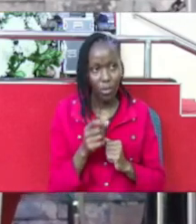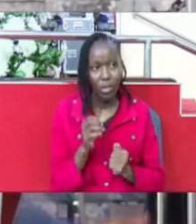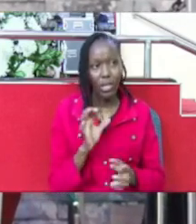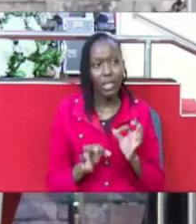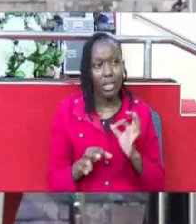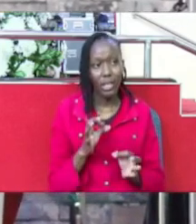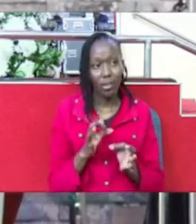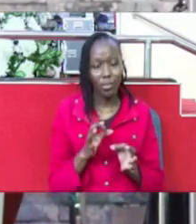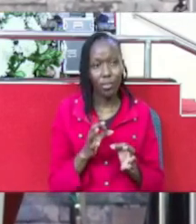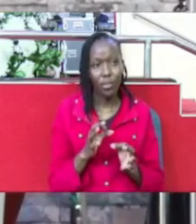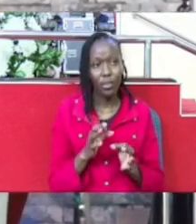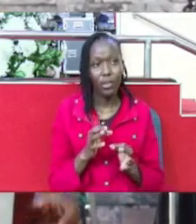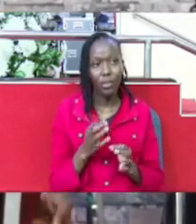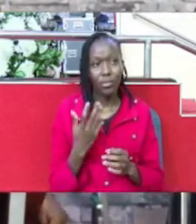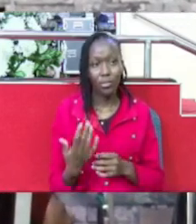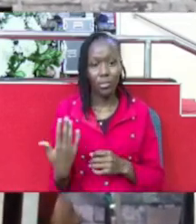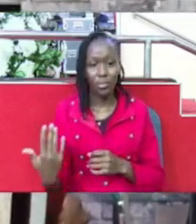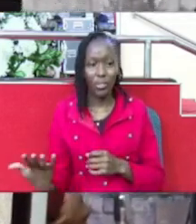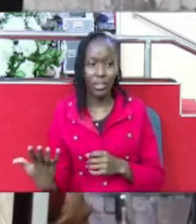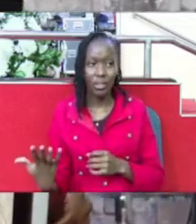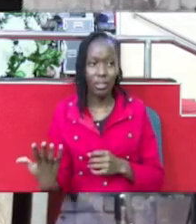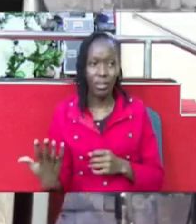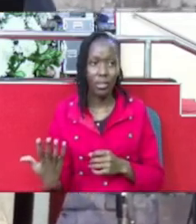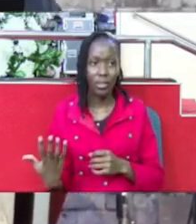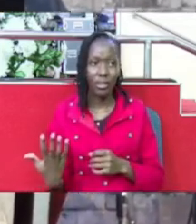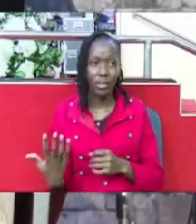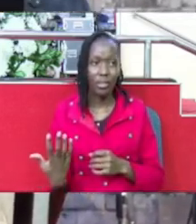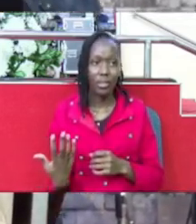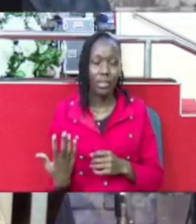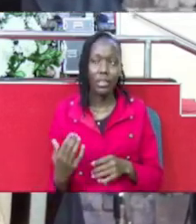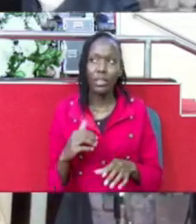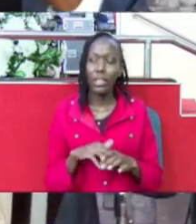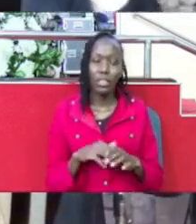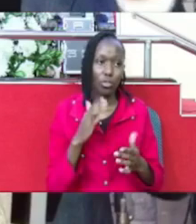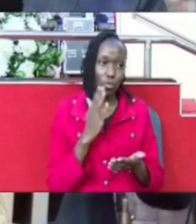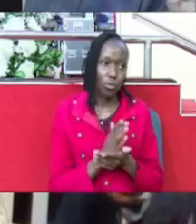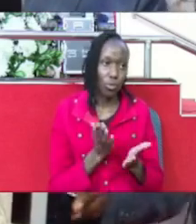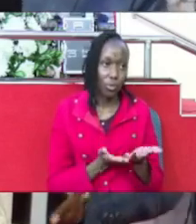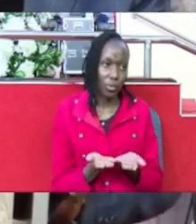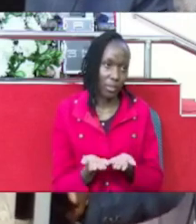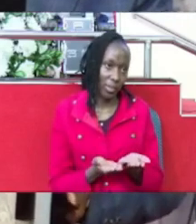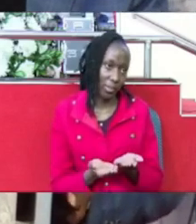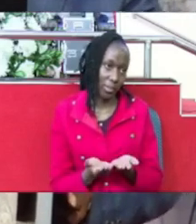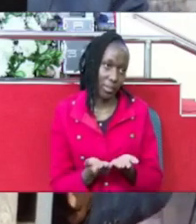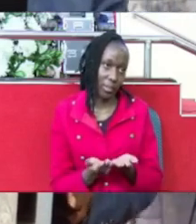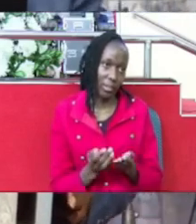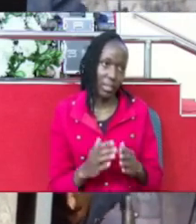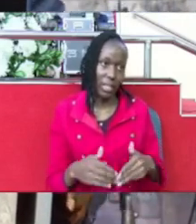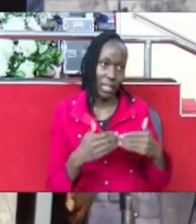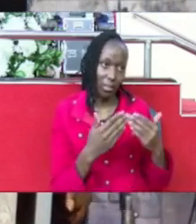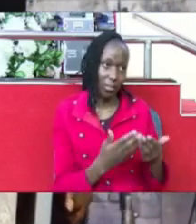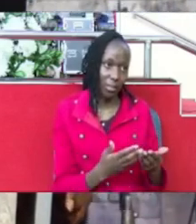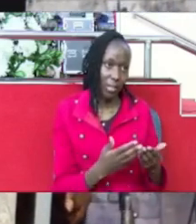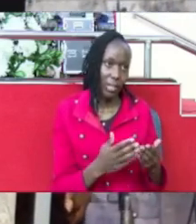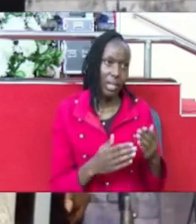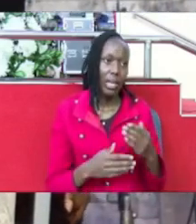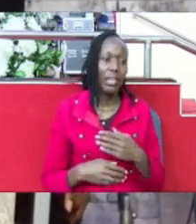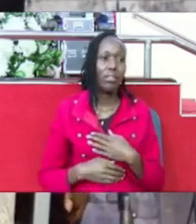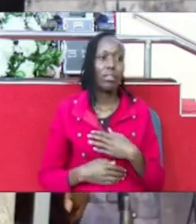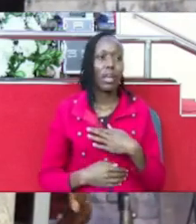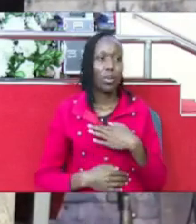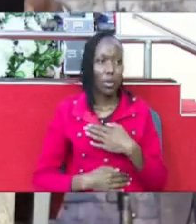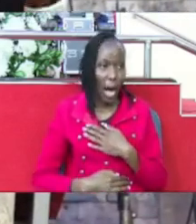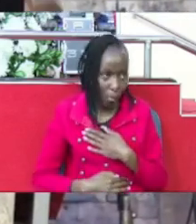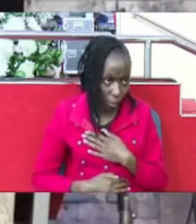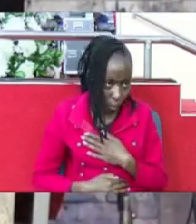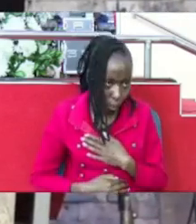service produces, kwa sababu kama kuna kitu nidhamu ya ibada inatoa, it is humility. Ni kuweza kuwa na unyenyekevu.